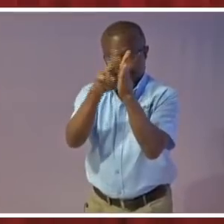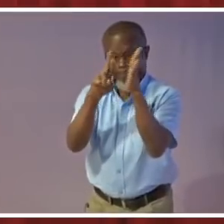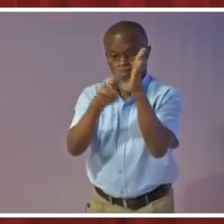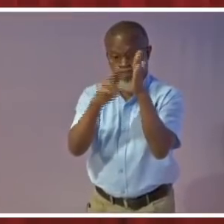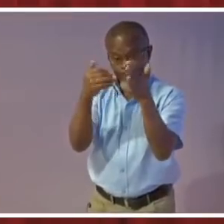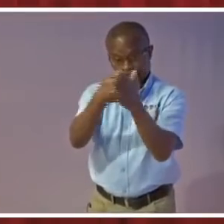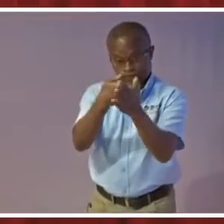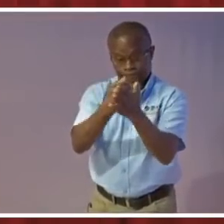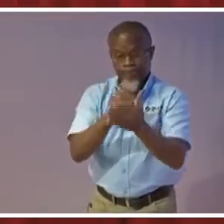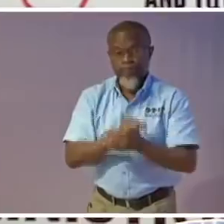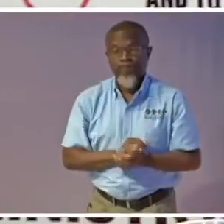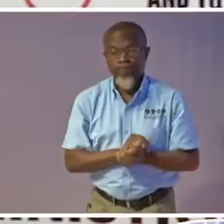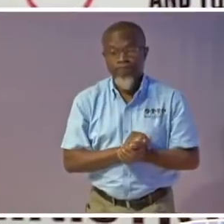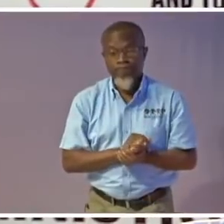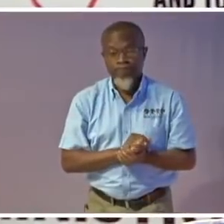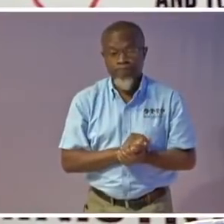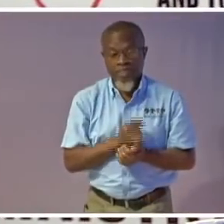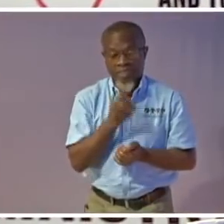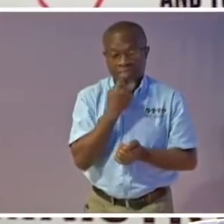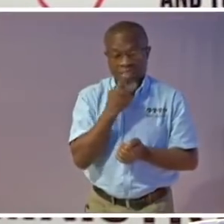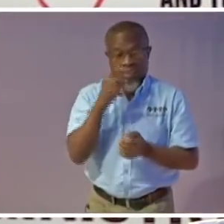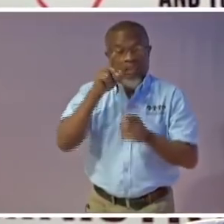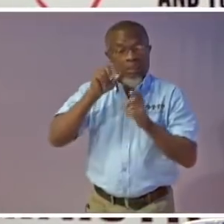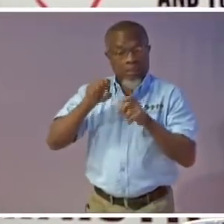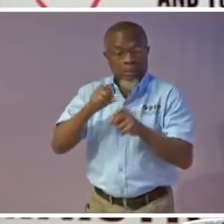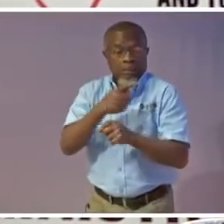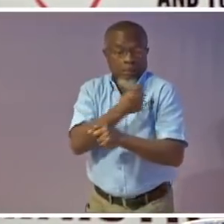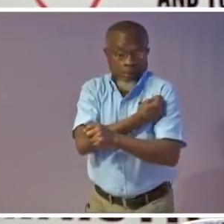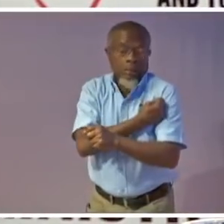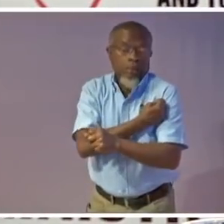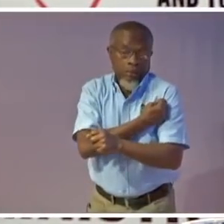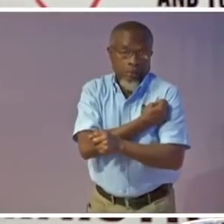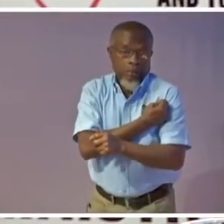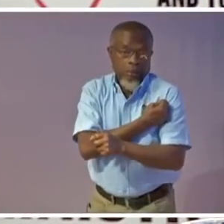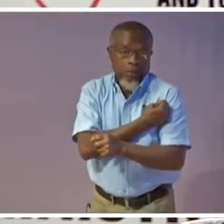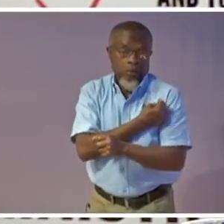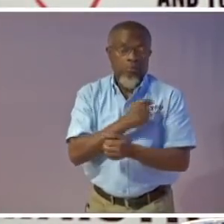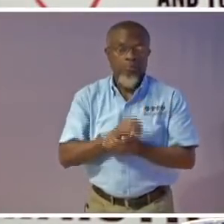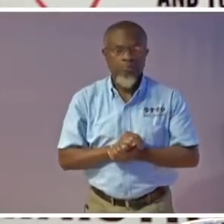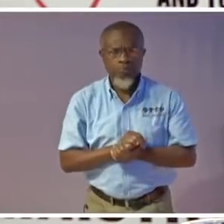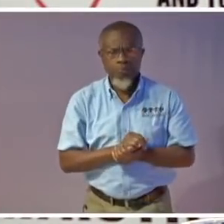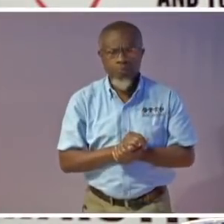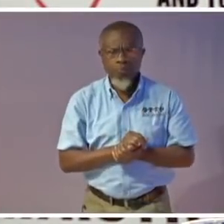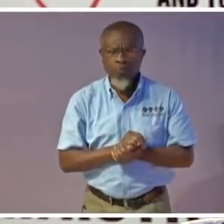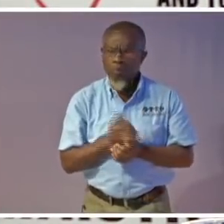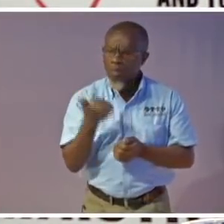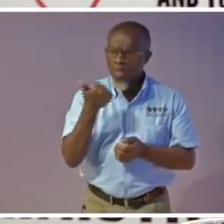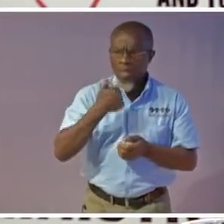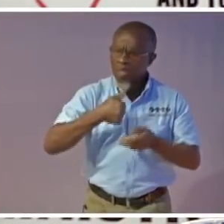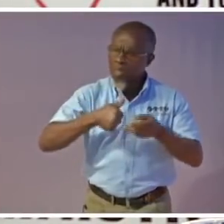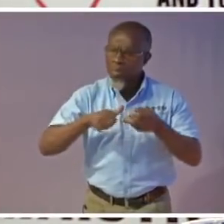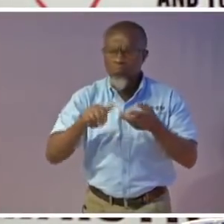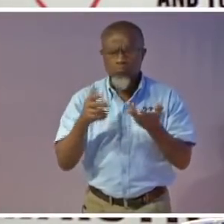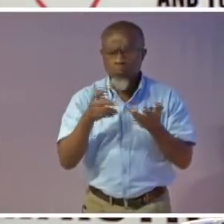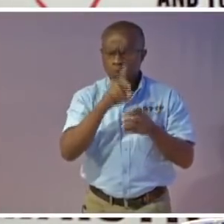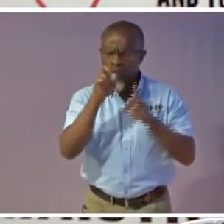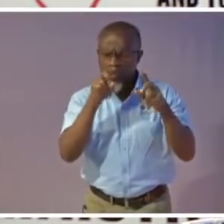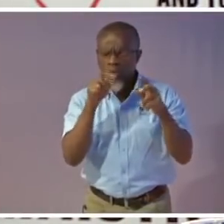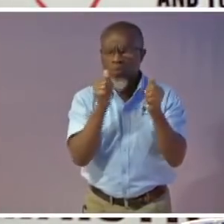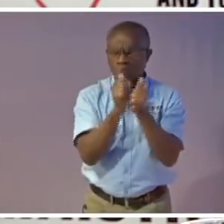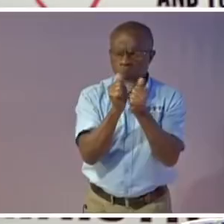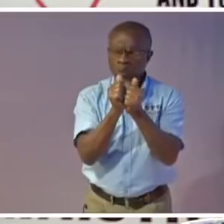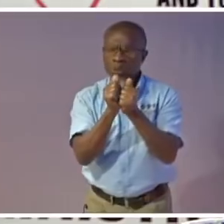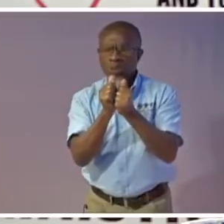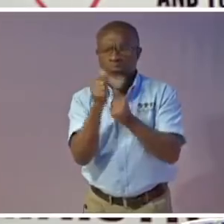you. So any questions to deal with police officers, forensic sciences complex, I think should be directed to